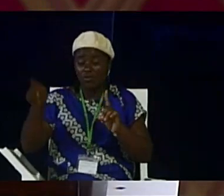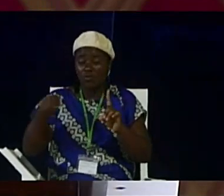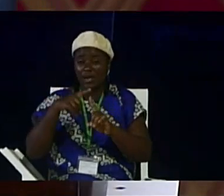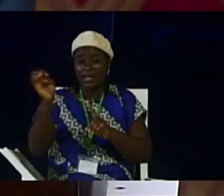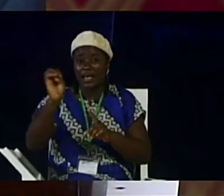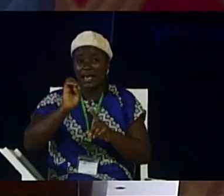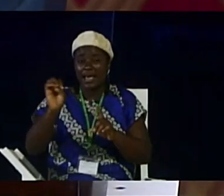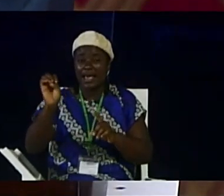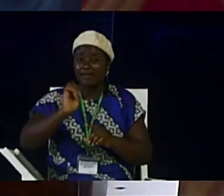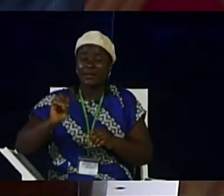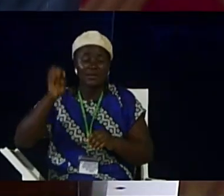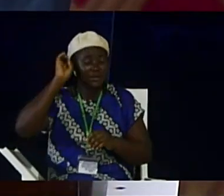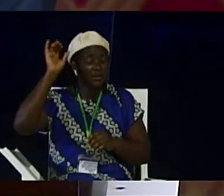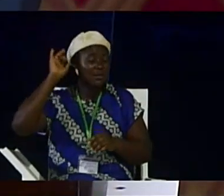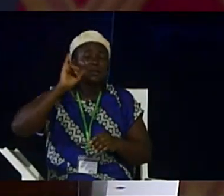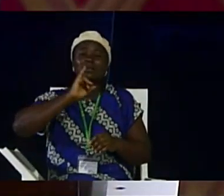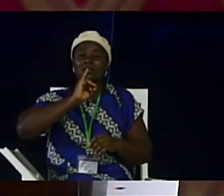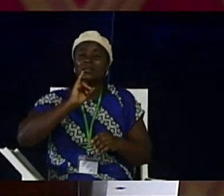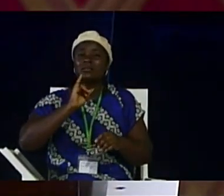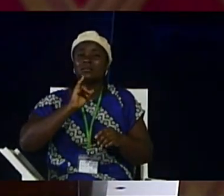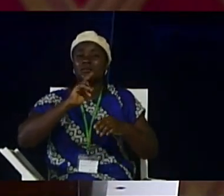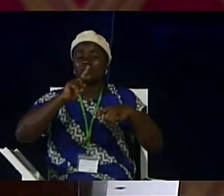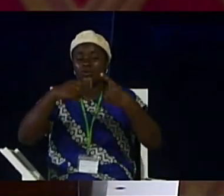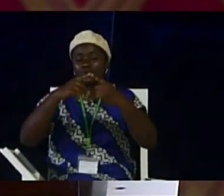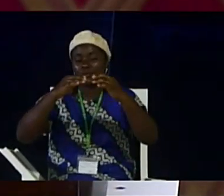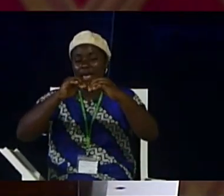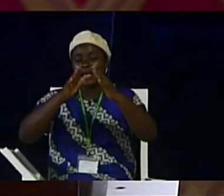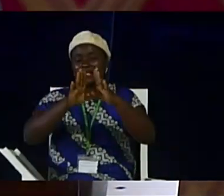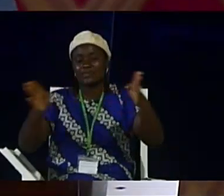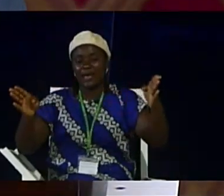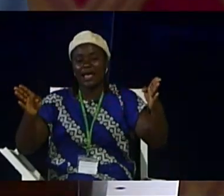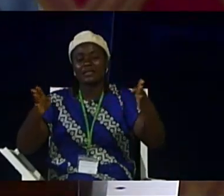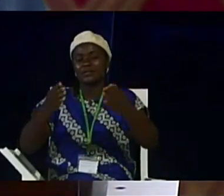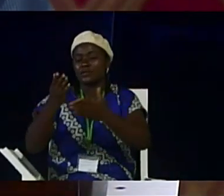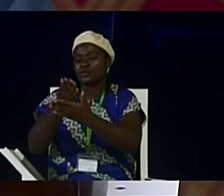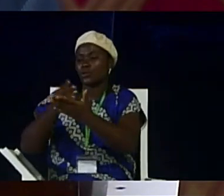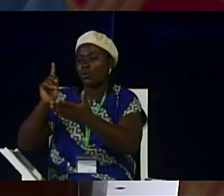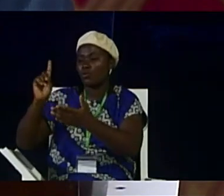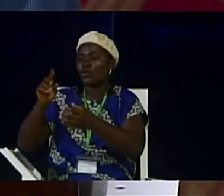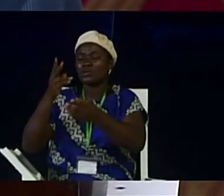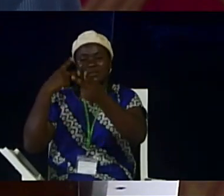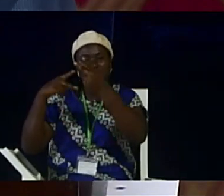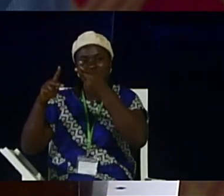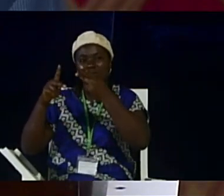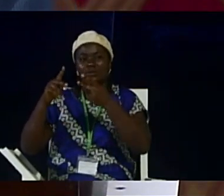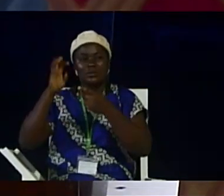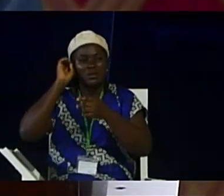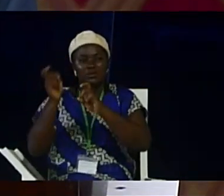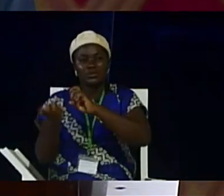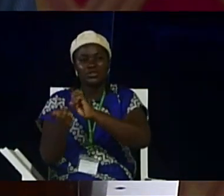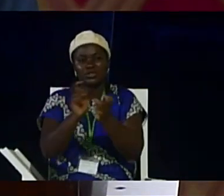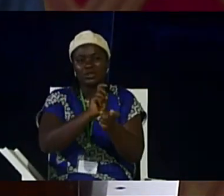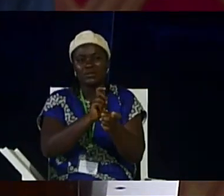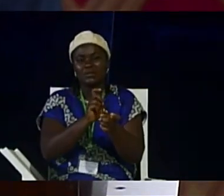expand someone's vision, when he is going to shift